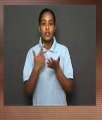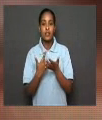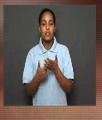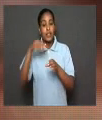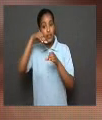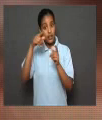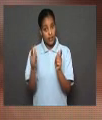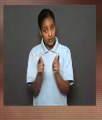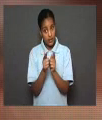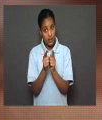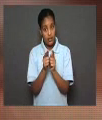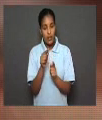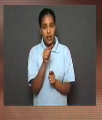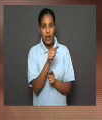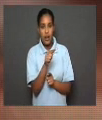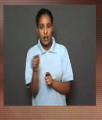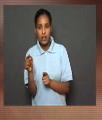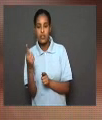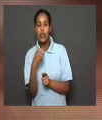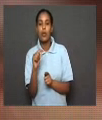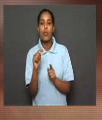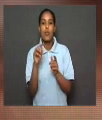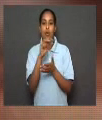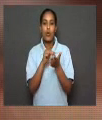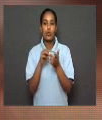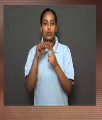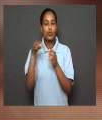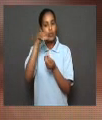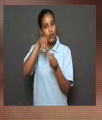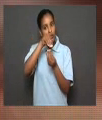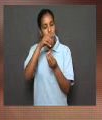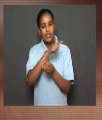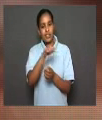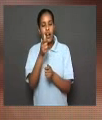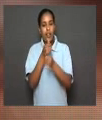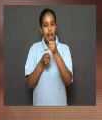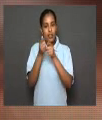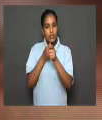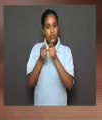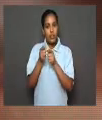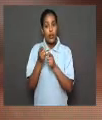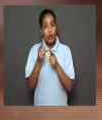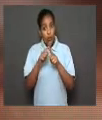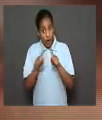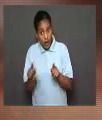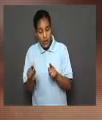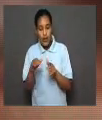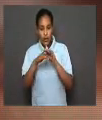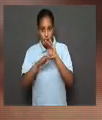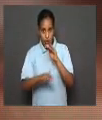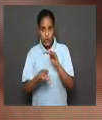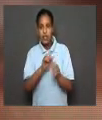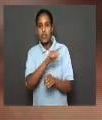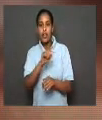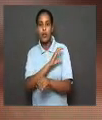These interactions align the molecules to increase their attraction while reducing